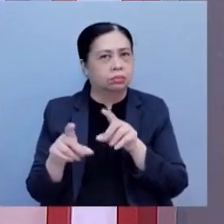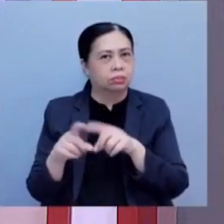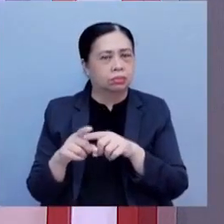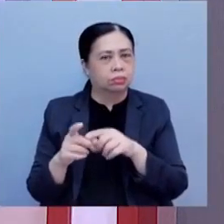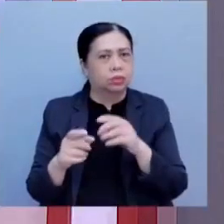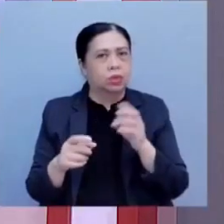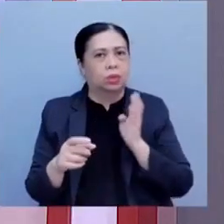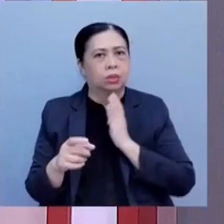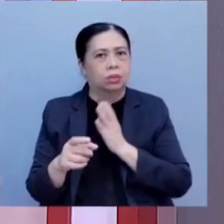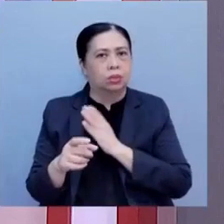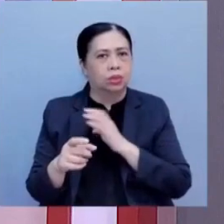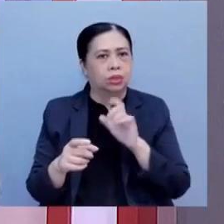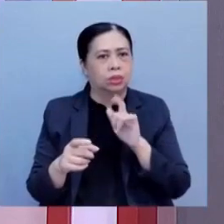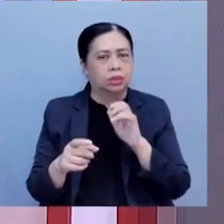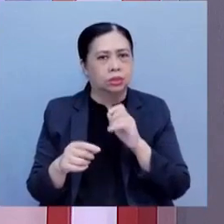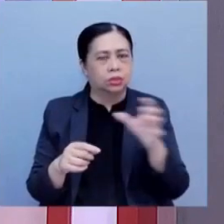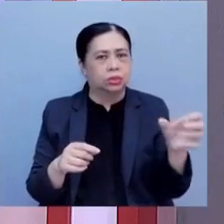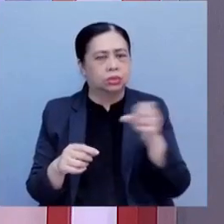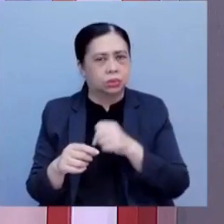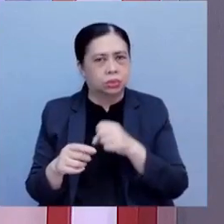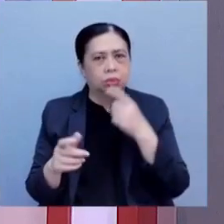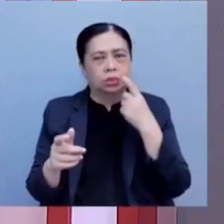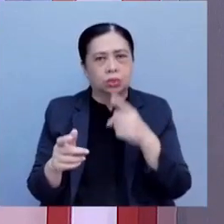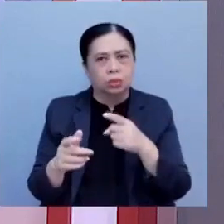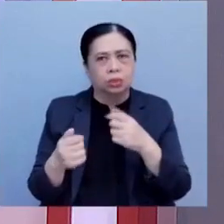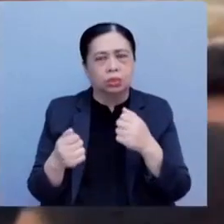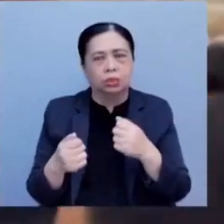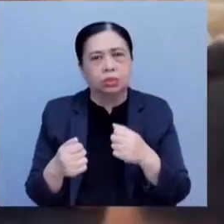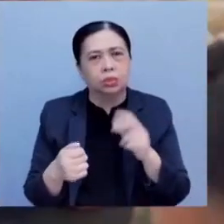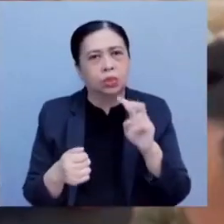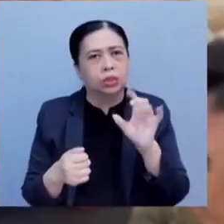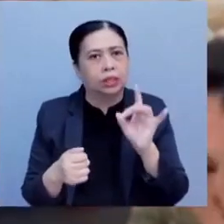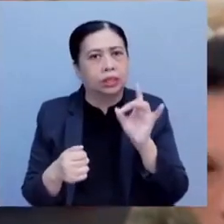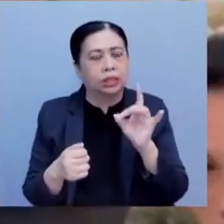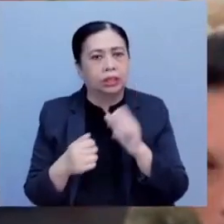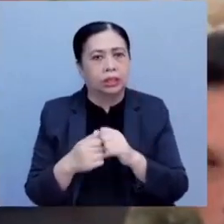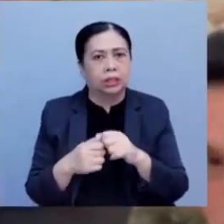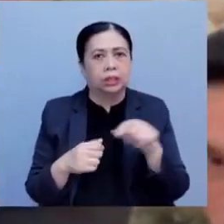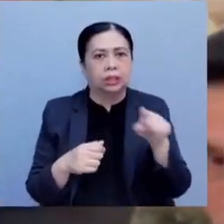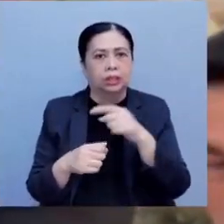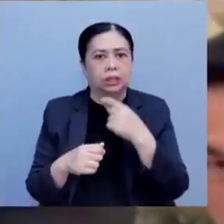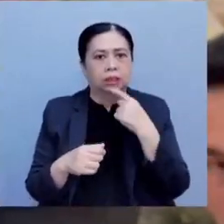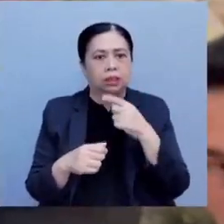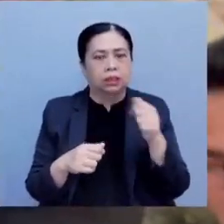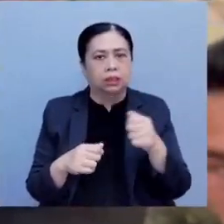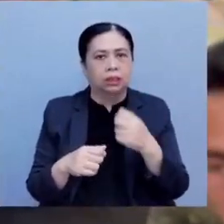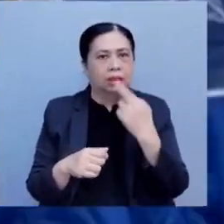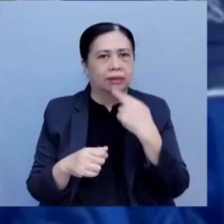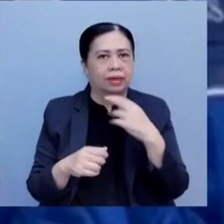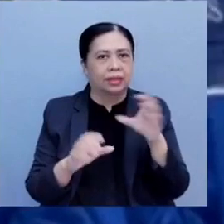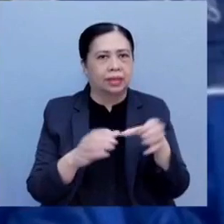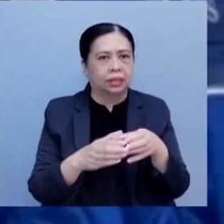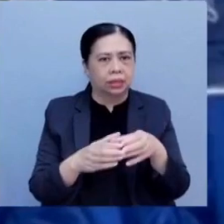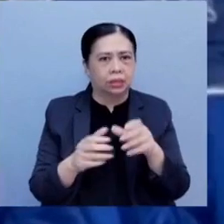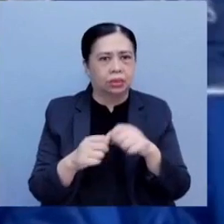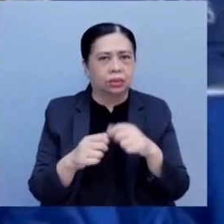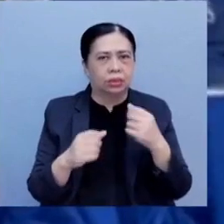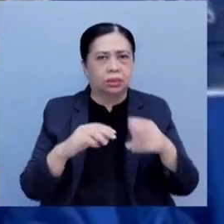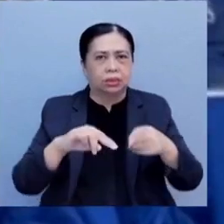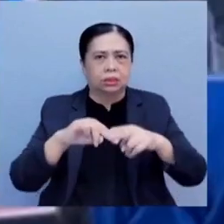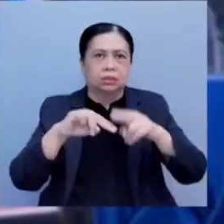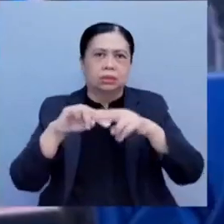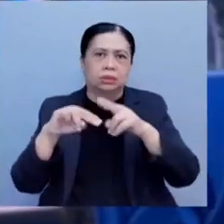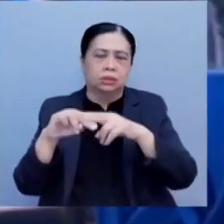Election Inspectors in the Bangsamoro region. Over 280 villages in the region were put under red category amid rising incidents